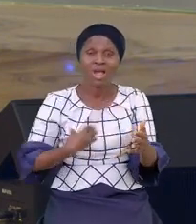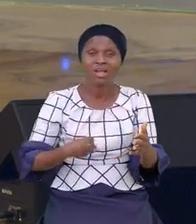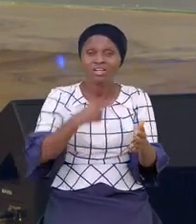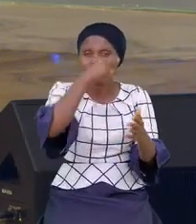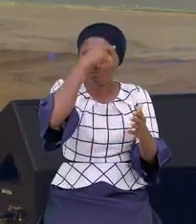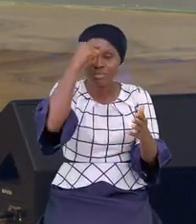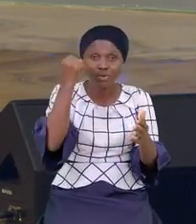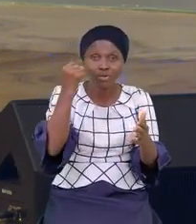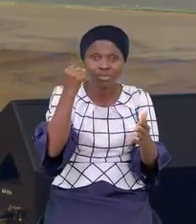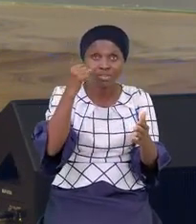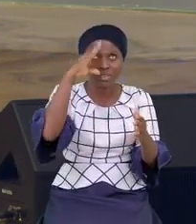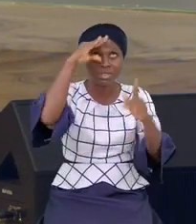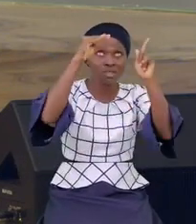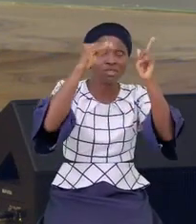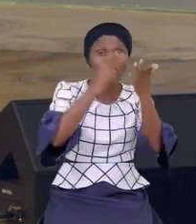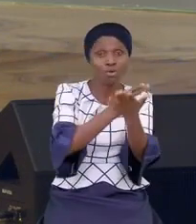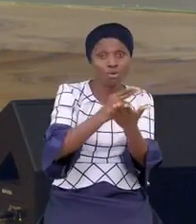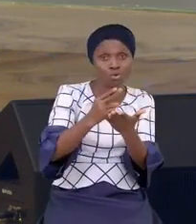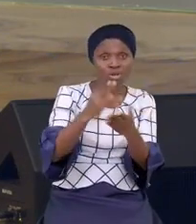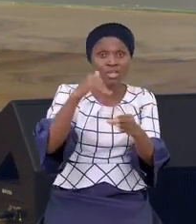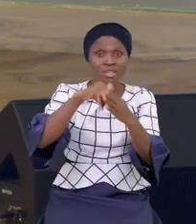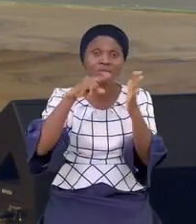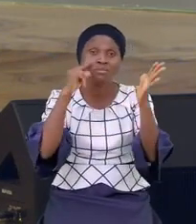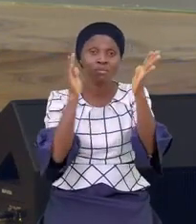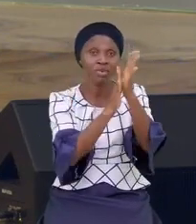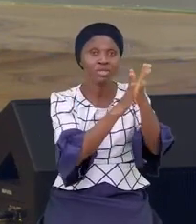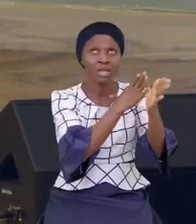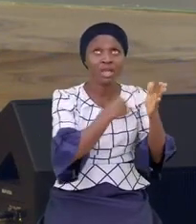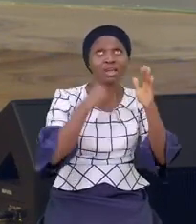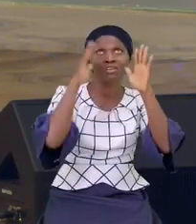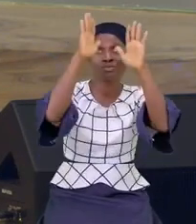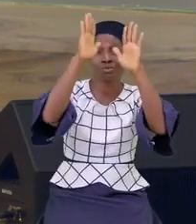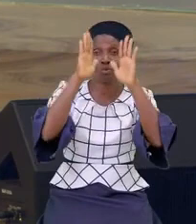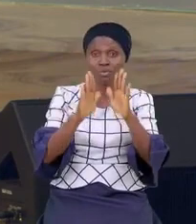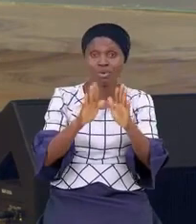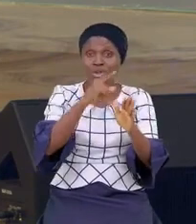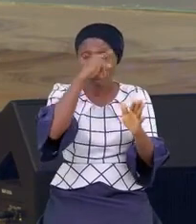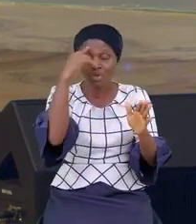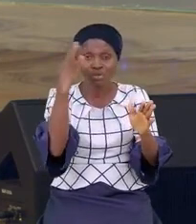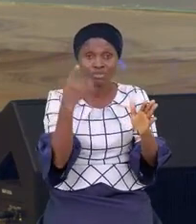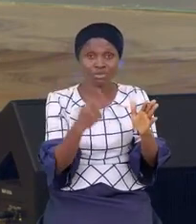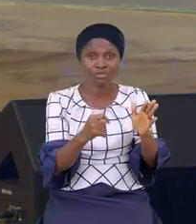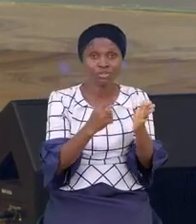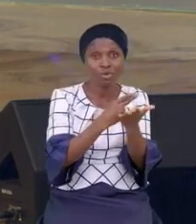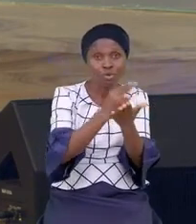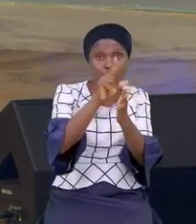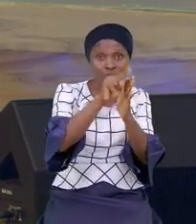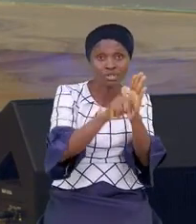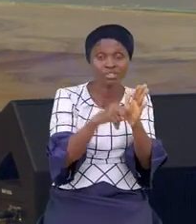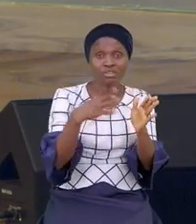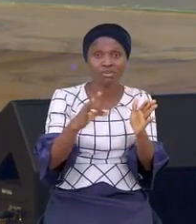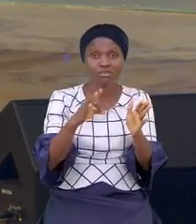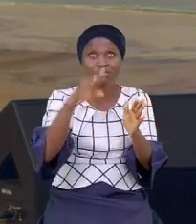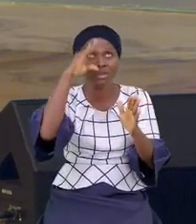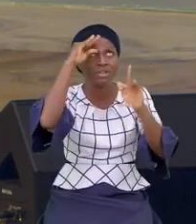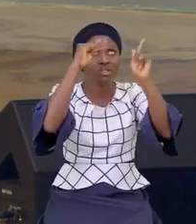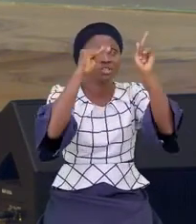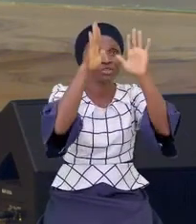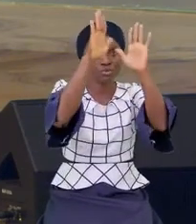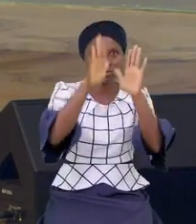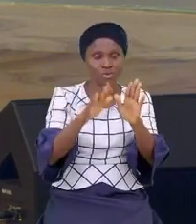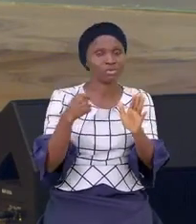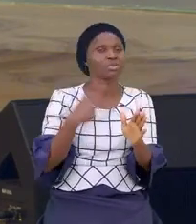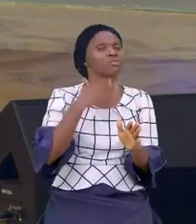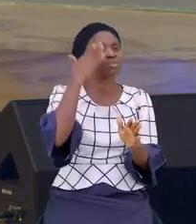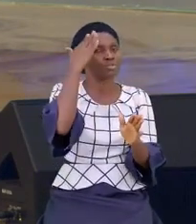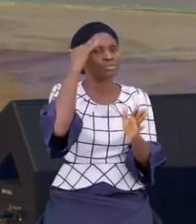he's holy in praises and in wonders, because of the holiness of his wonders, we know every